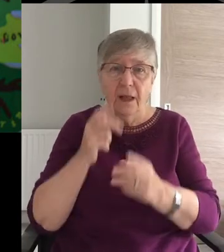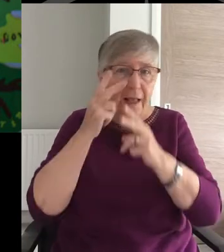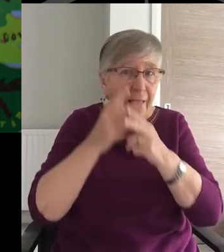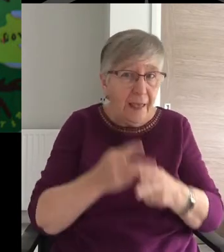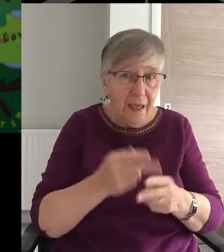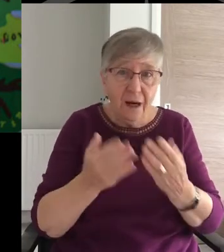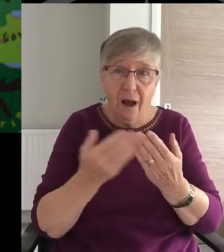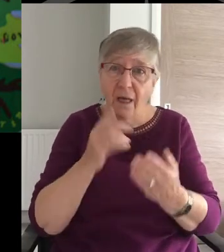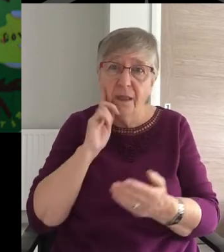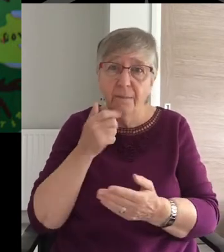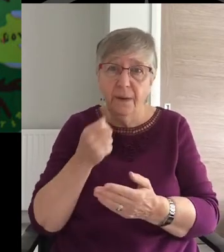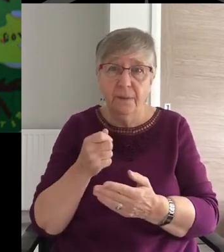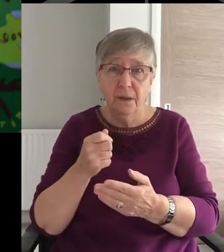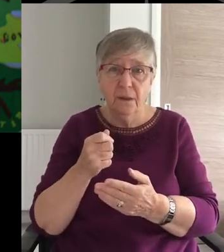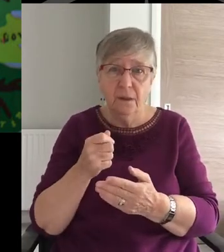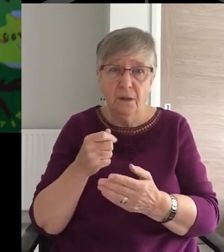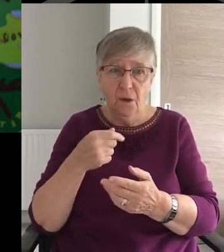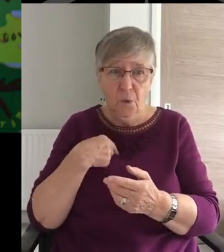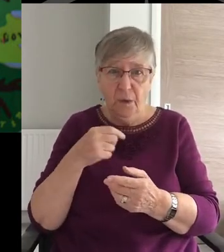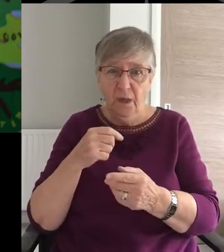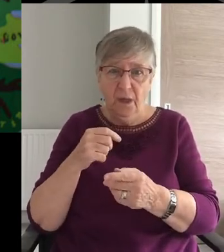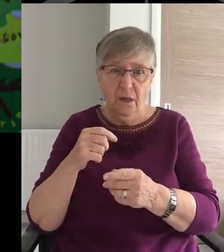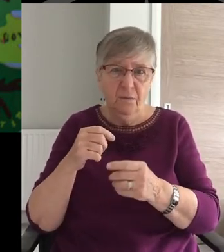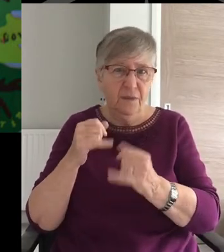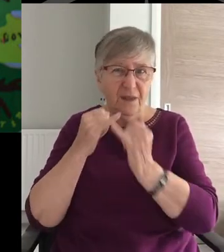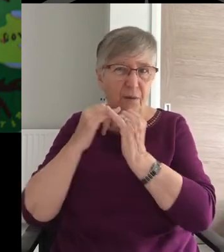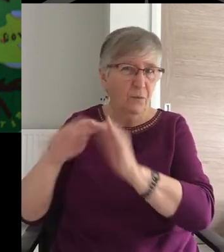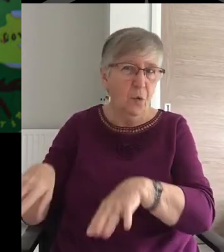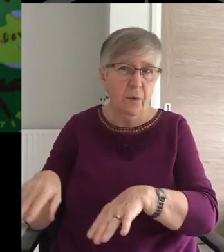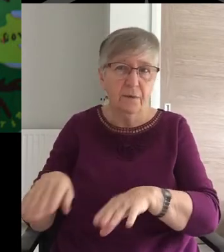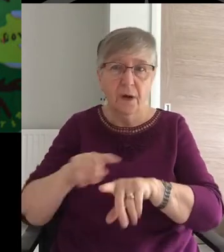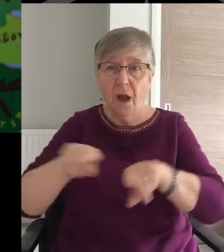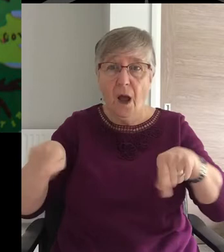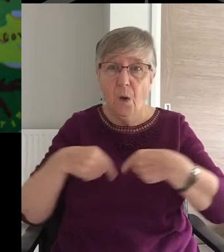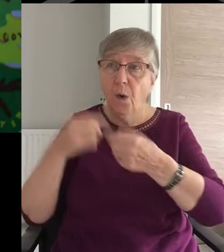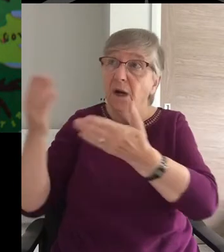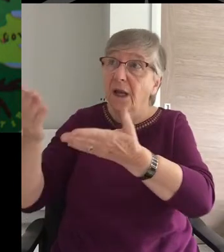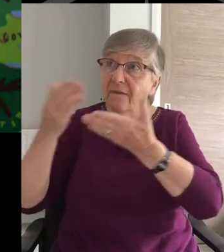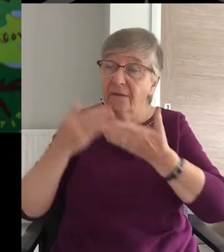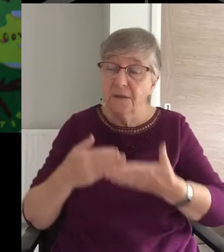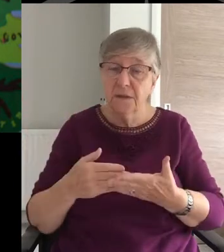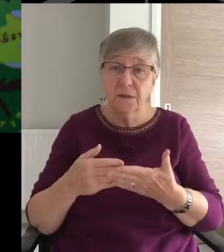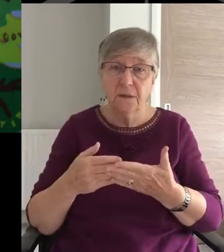We acknowledge our abuse and neglect of our particular talents and gifts.